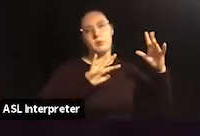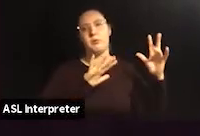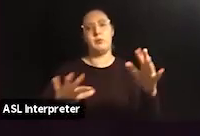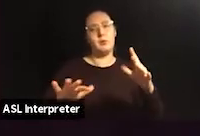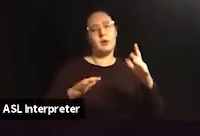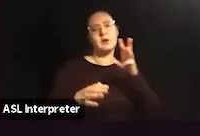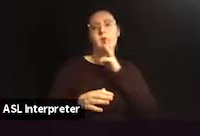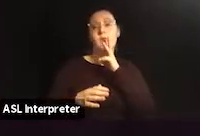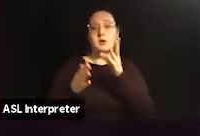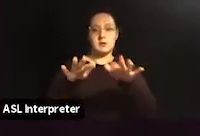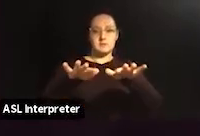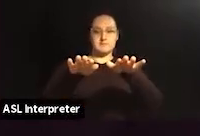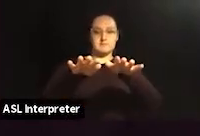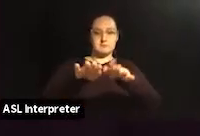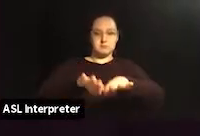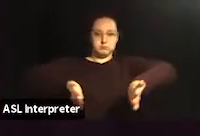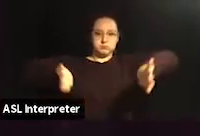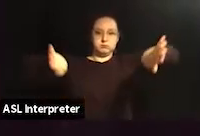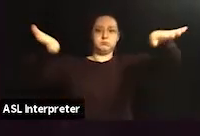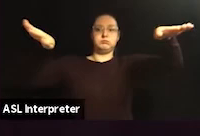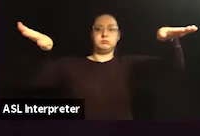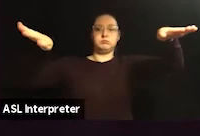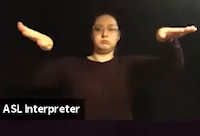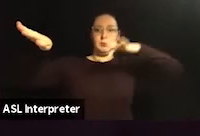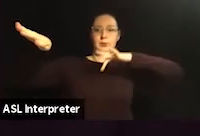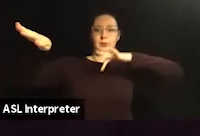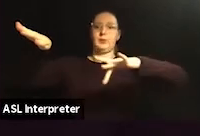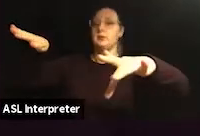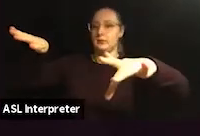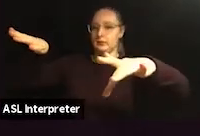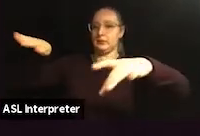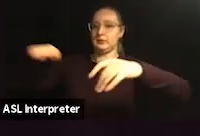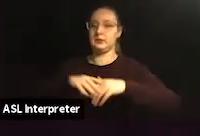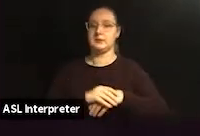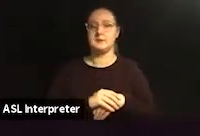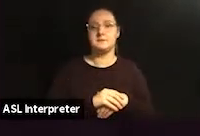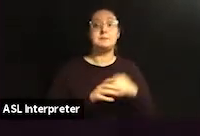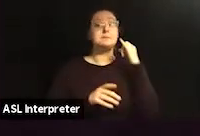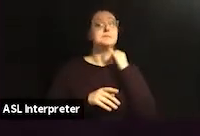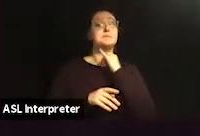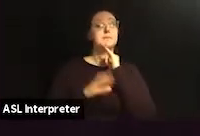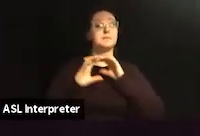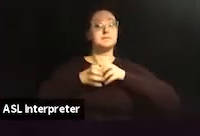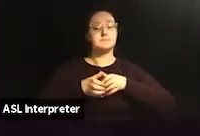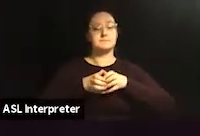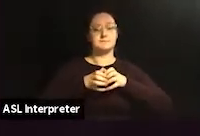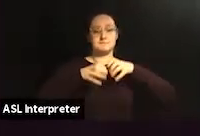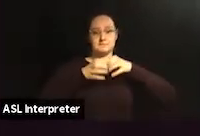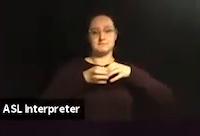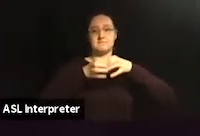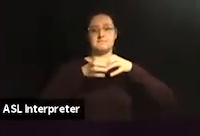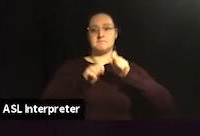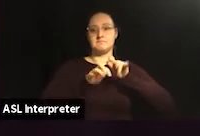land, and the waters were divided. The Israelites went into the sea on dry ground,